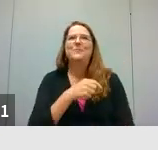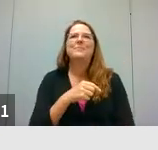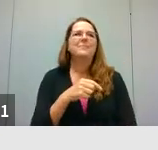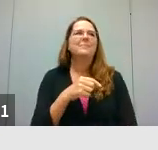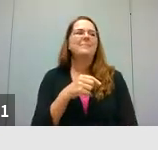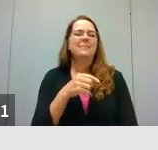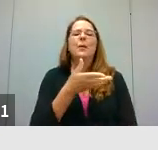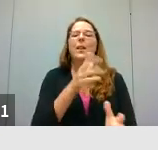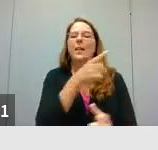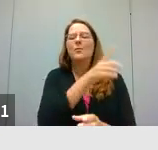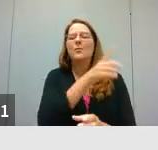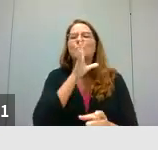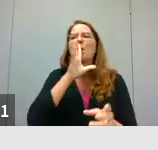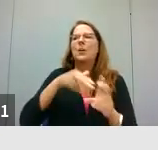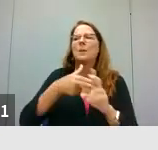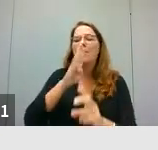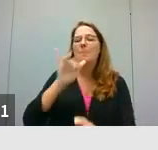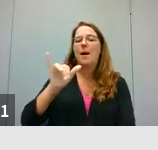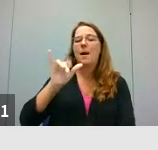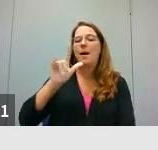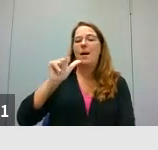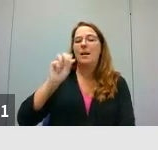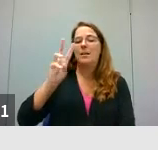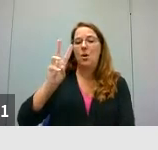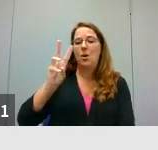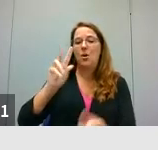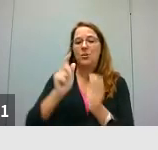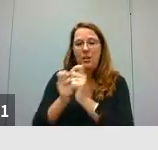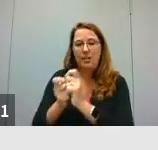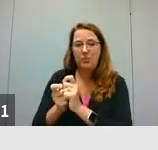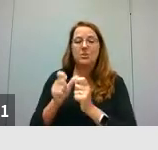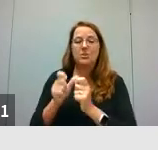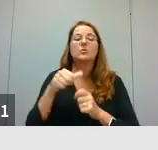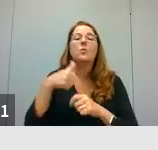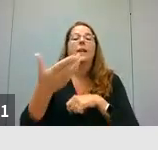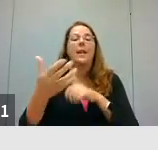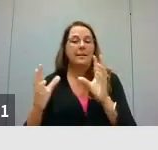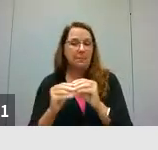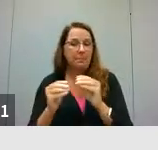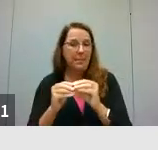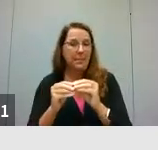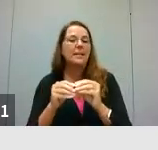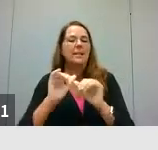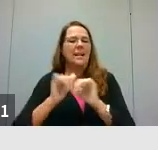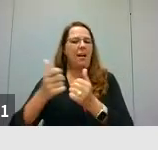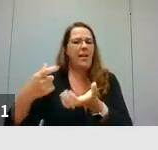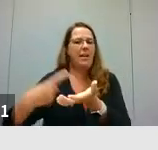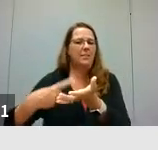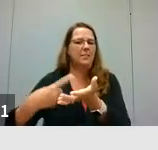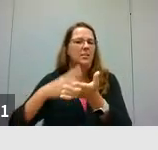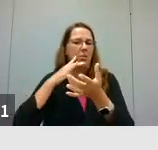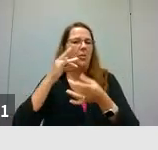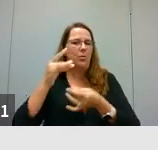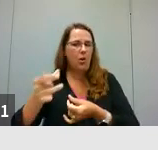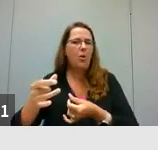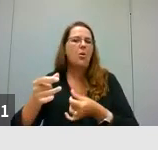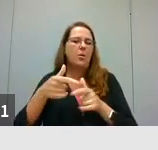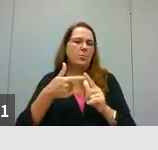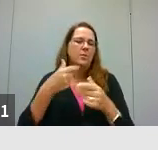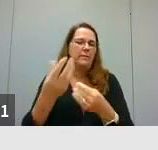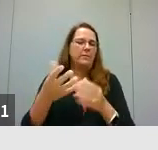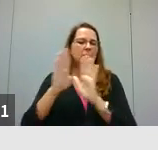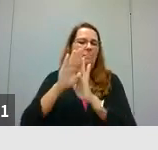gonna let her talk to you about the bylaw changes so that you know in the next meeting how that discussion is going to go and you have some more